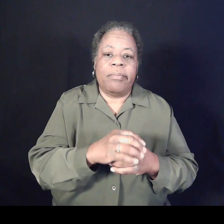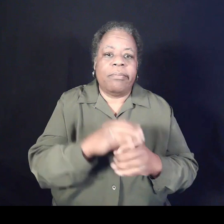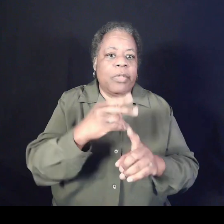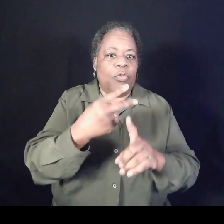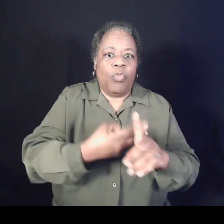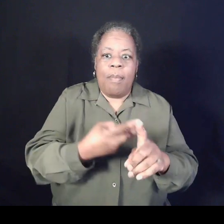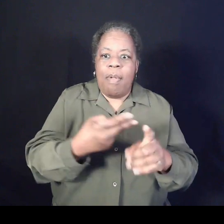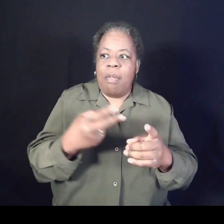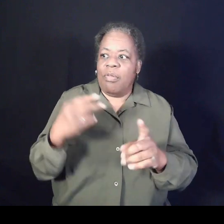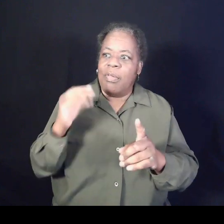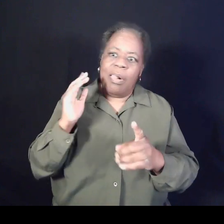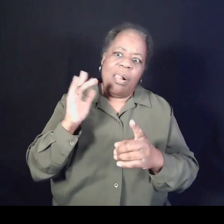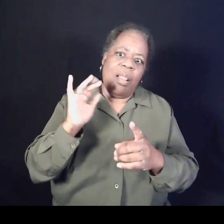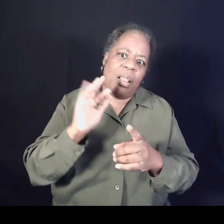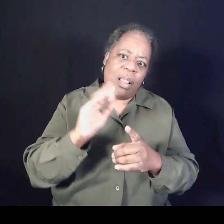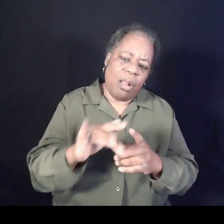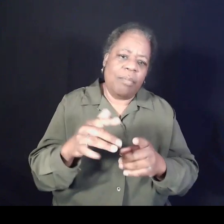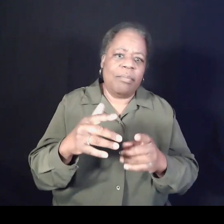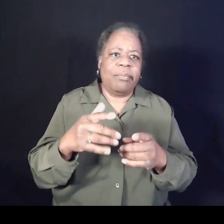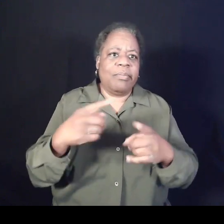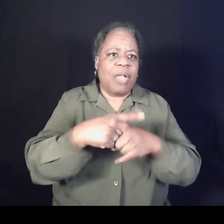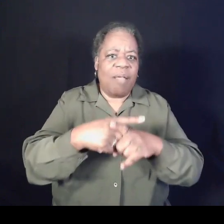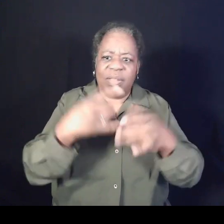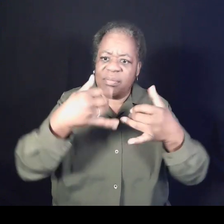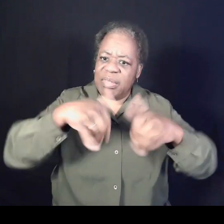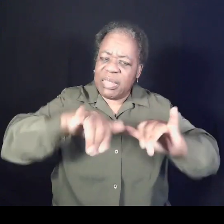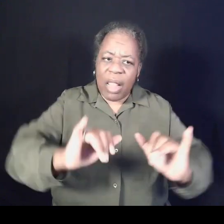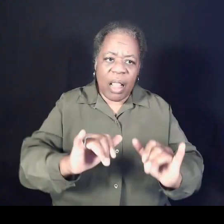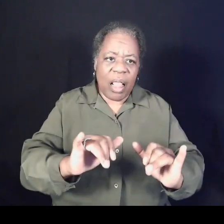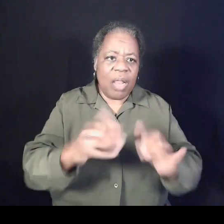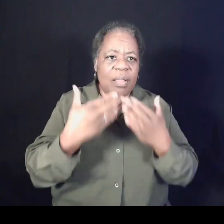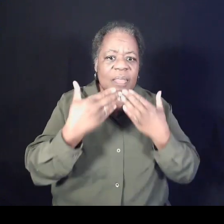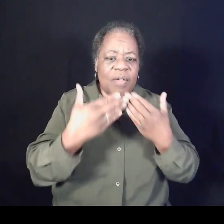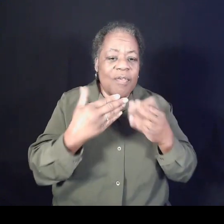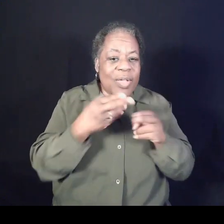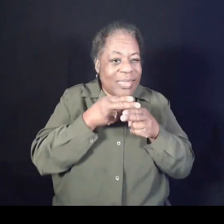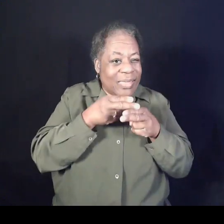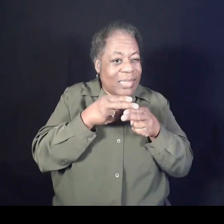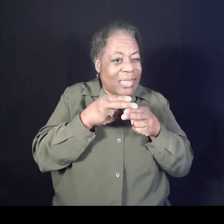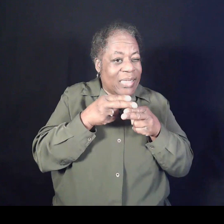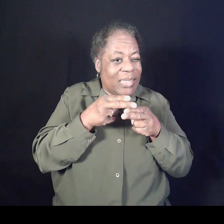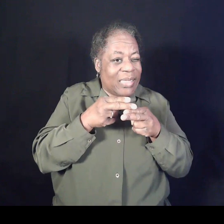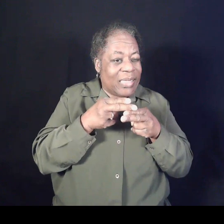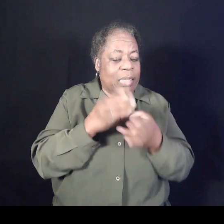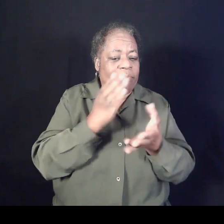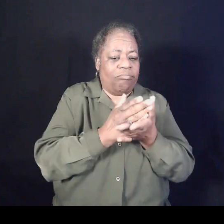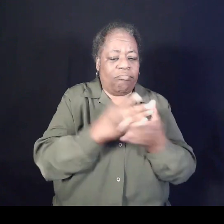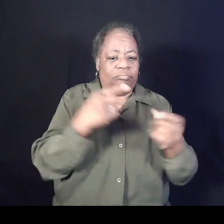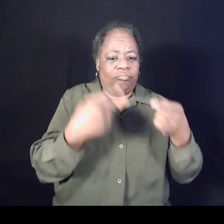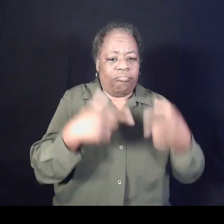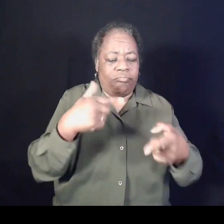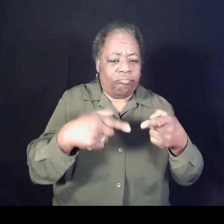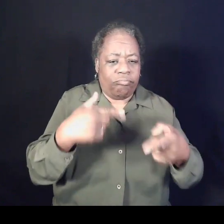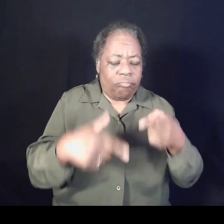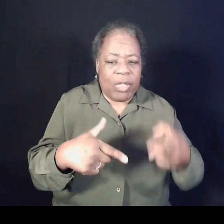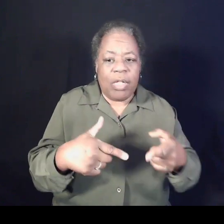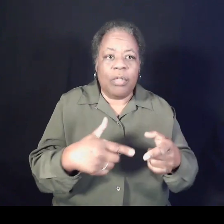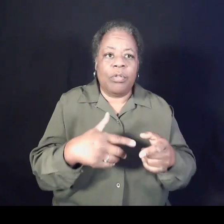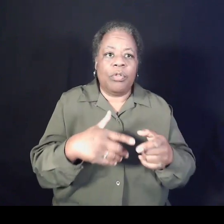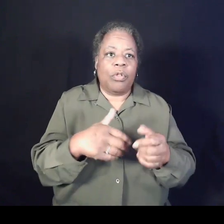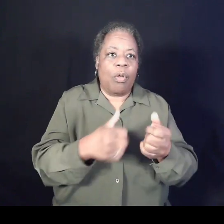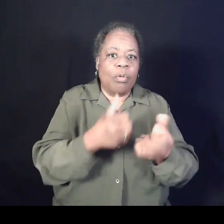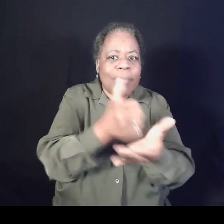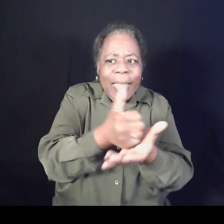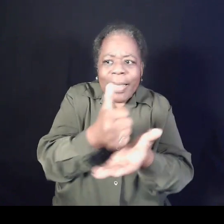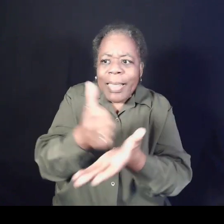from over. Now, we're all grateful for the temporary ceasefire that's allowed aid to get to those in need and for some